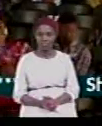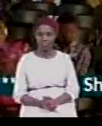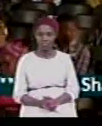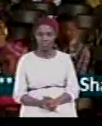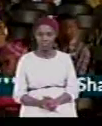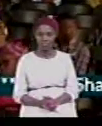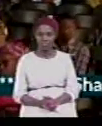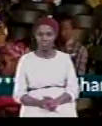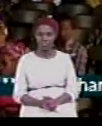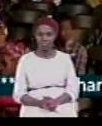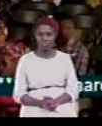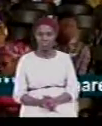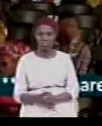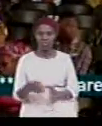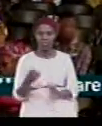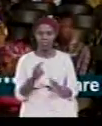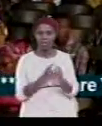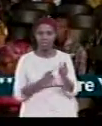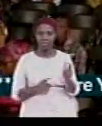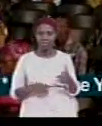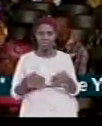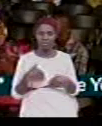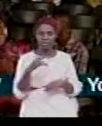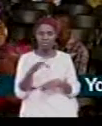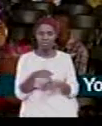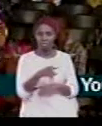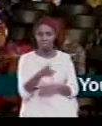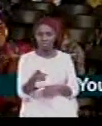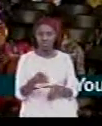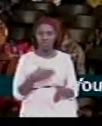The Lord has touched you. Please come forward